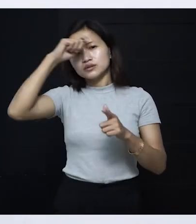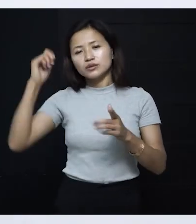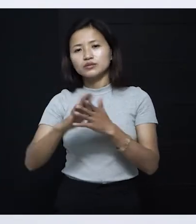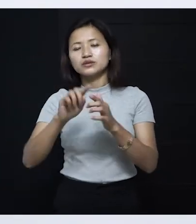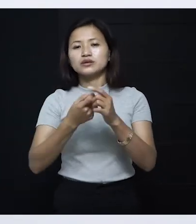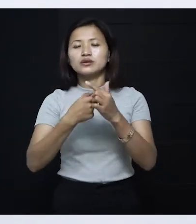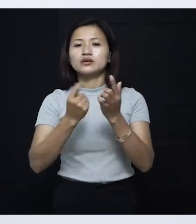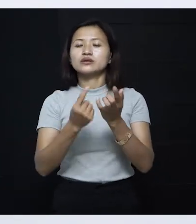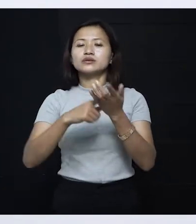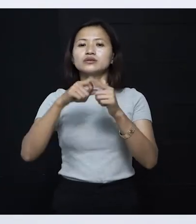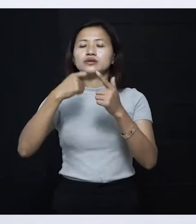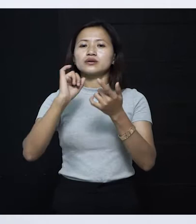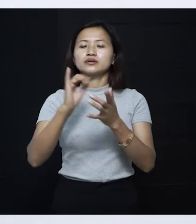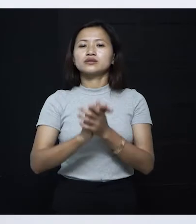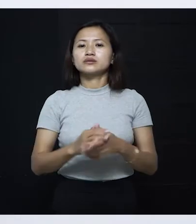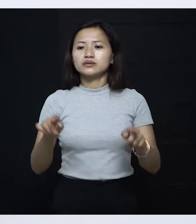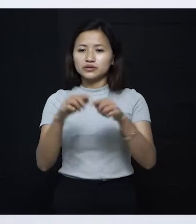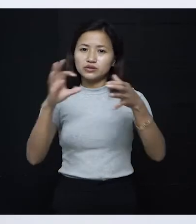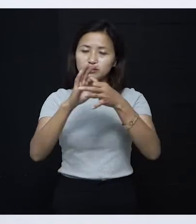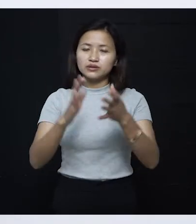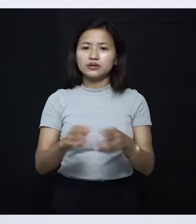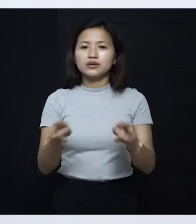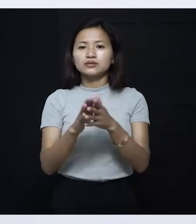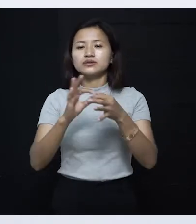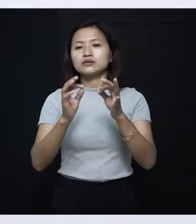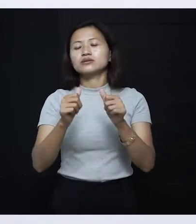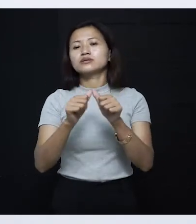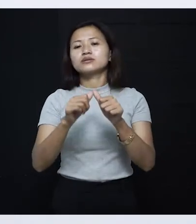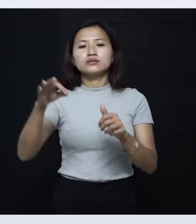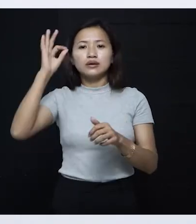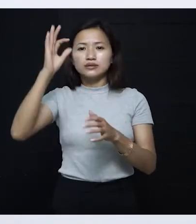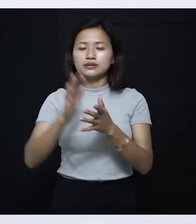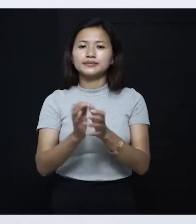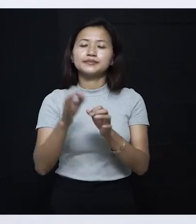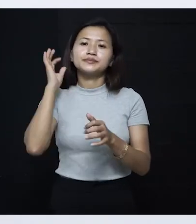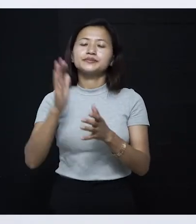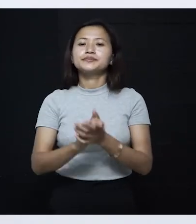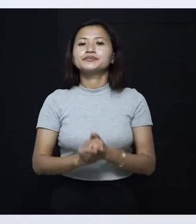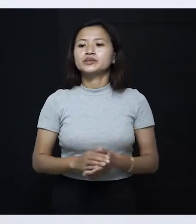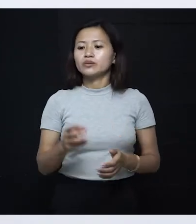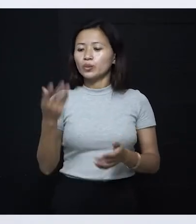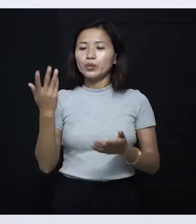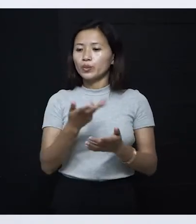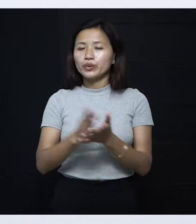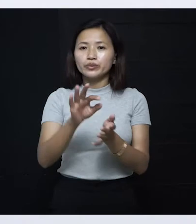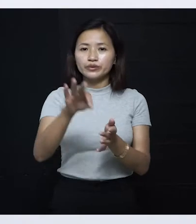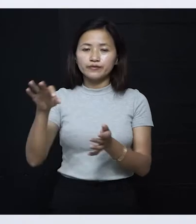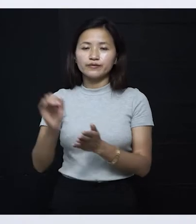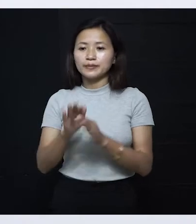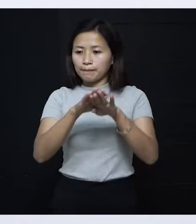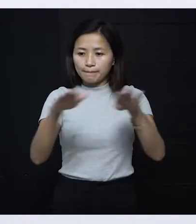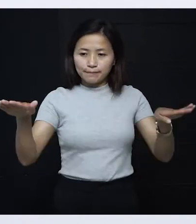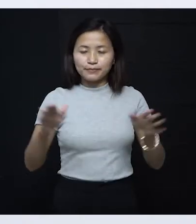the adjoining areas with Assam. So those are the areas where we find plain, okay? The areas are